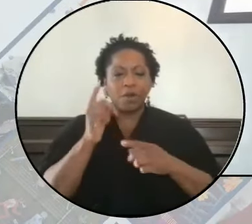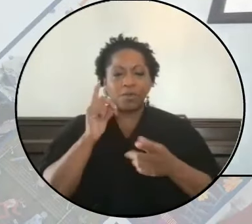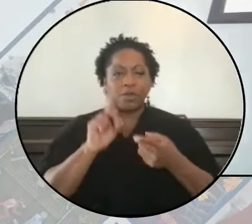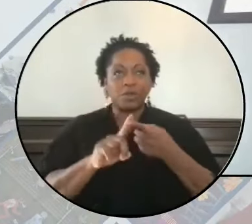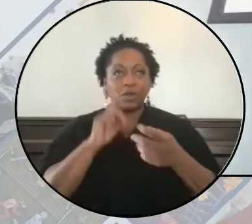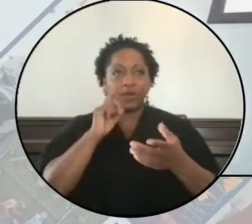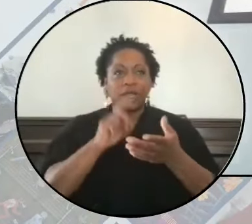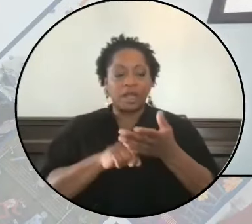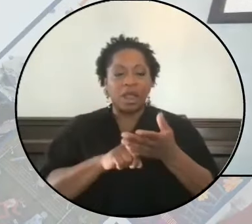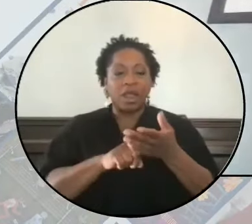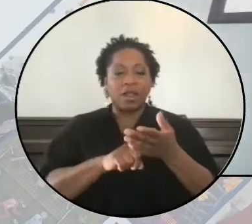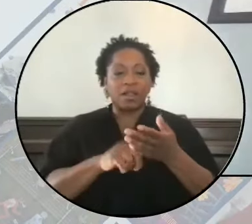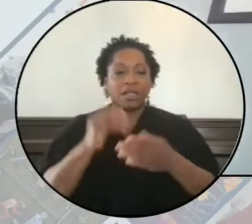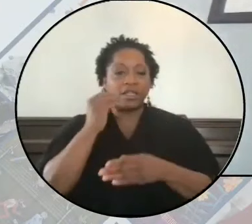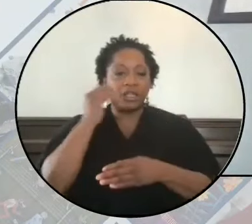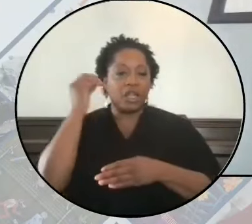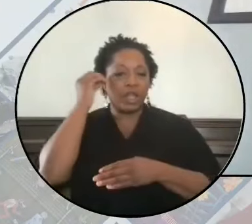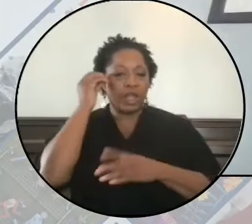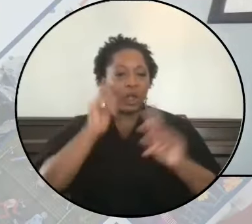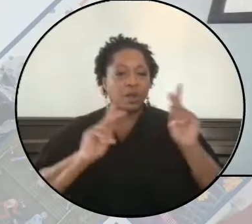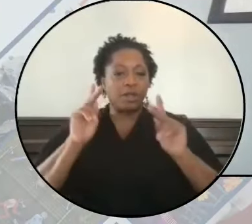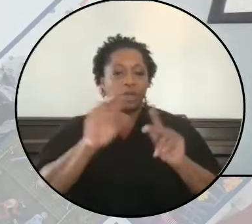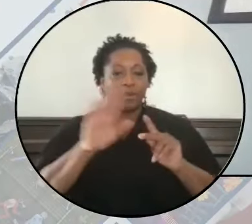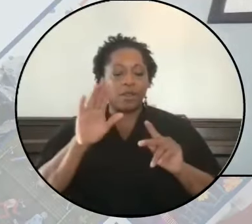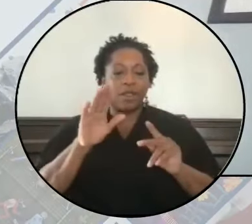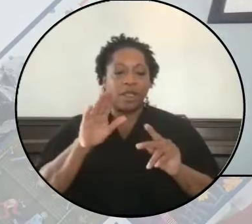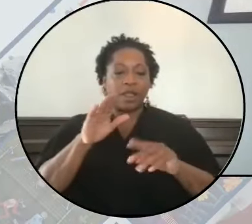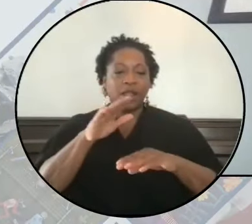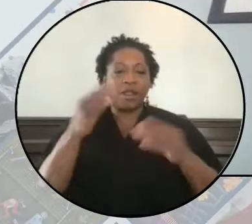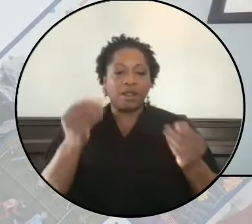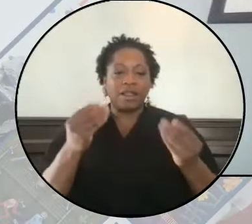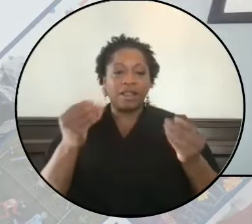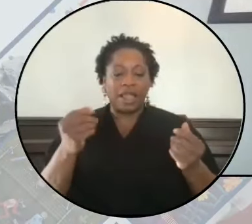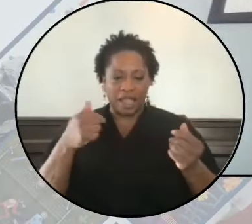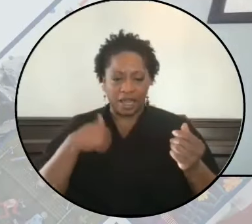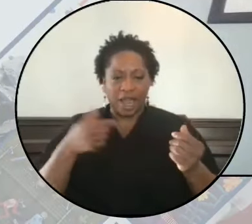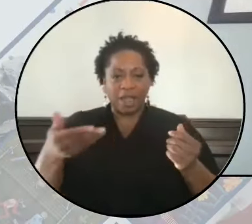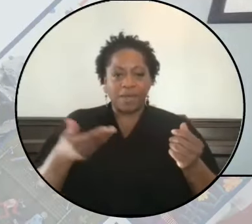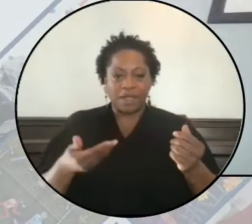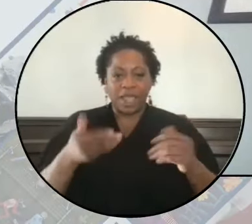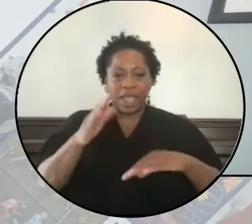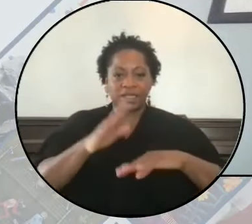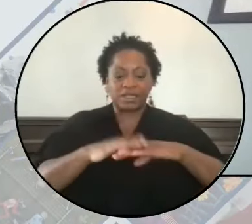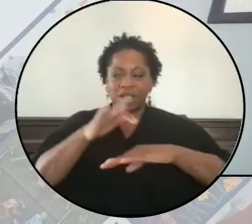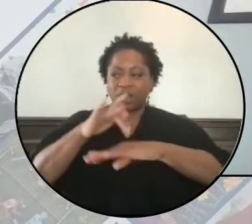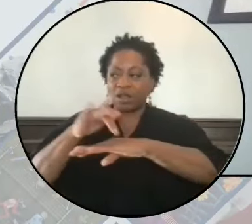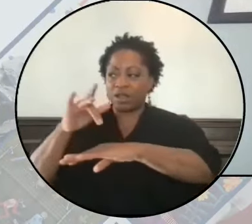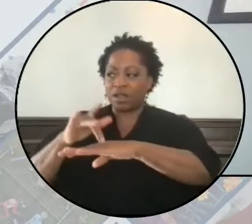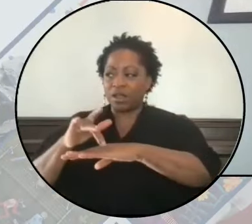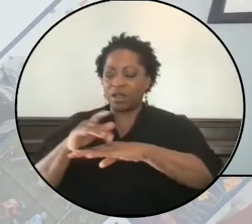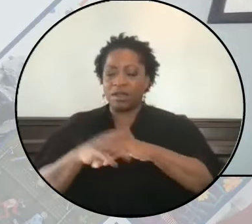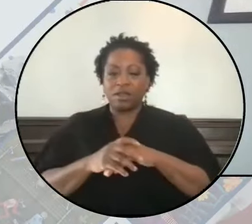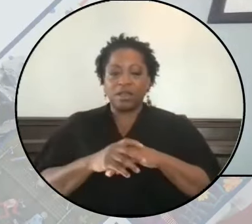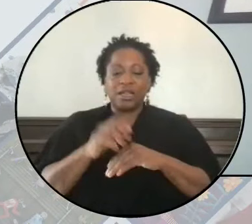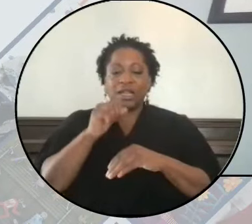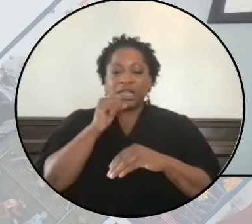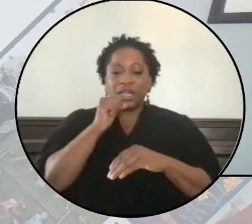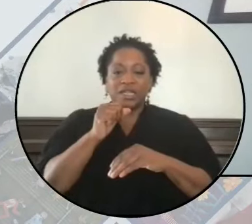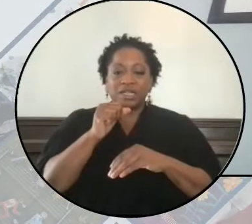acknowledge the aloney people's land that I am currently a guest on it is